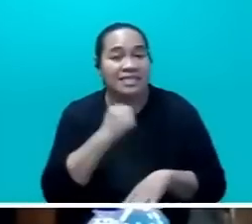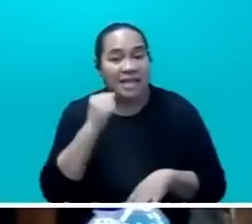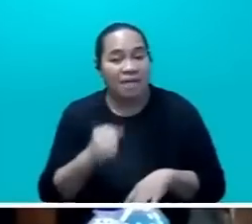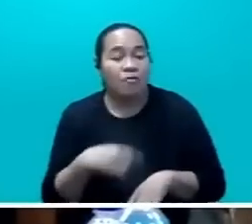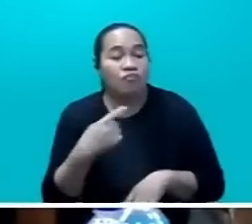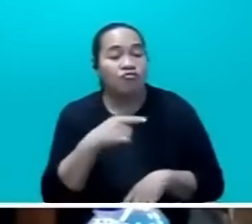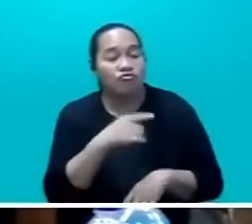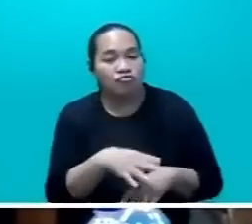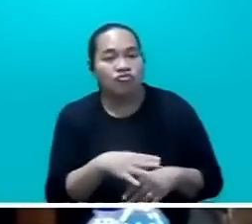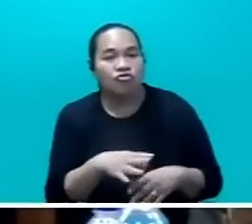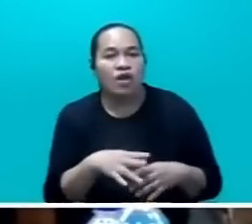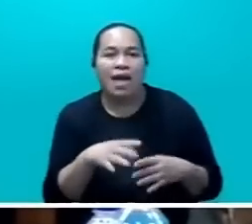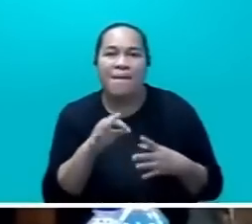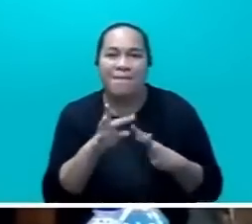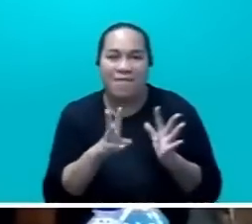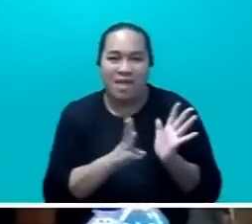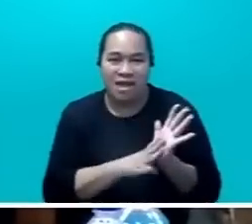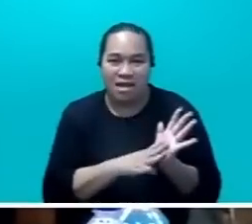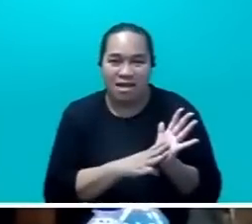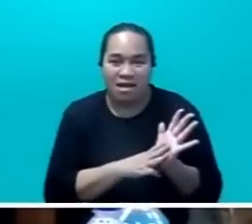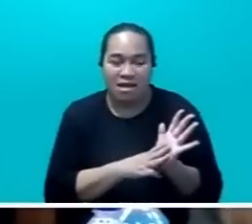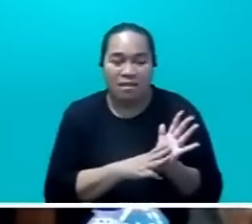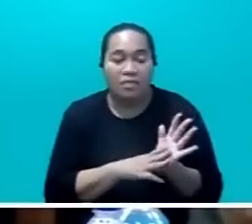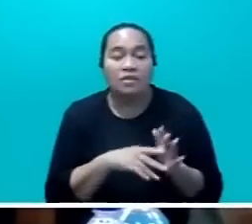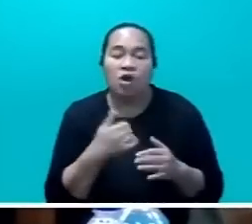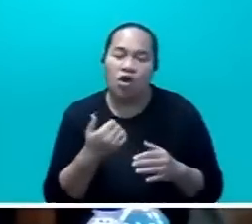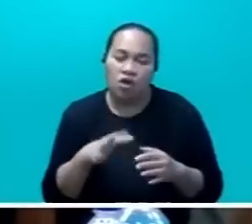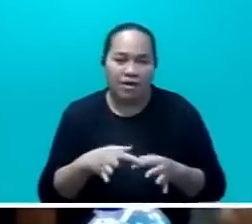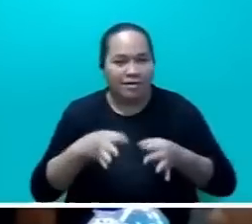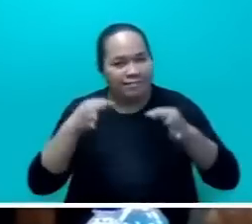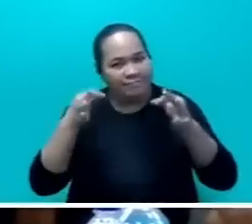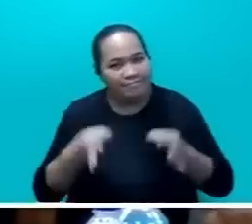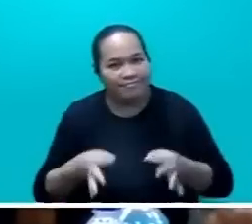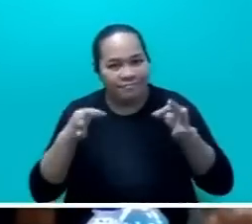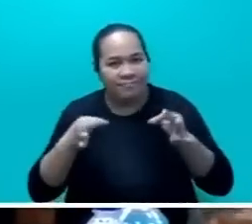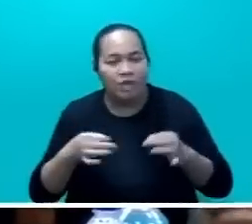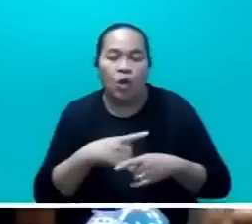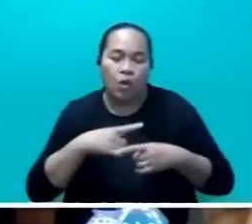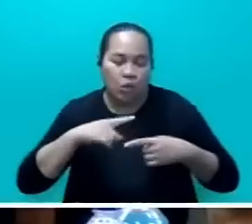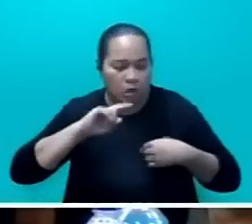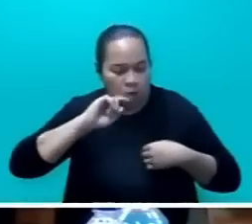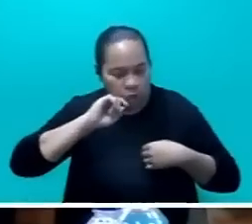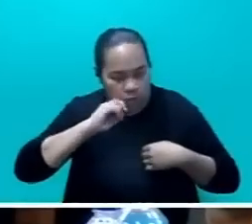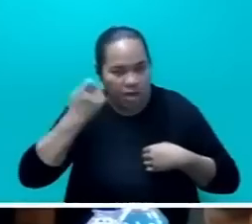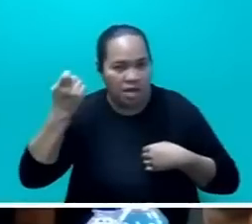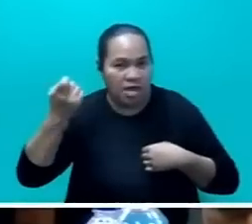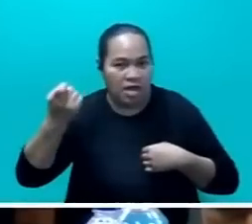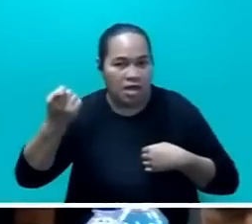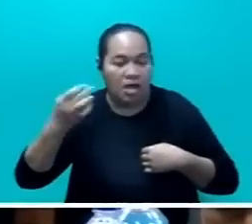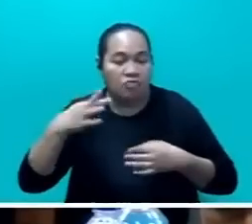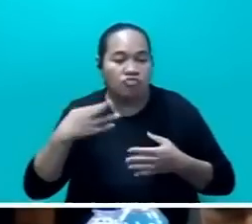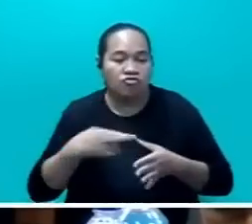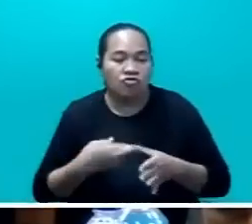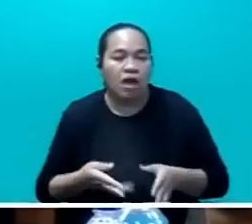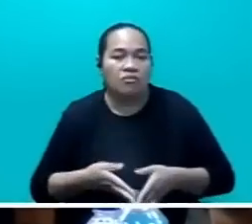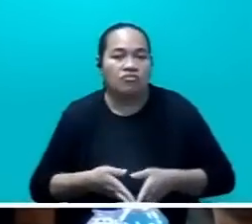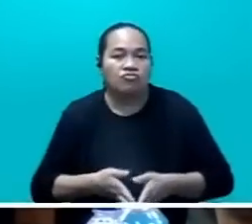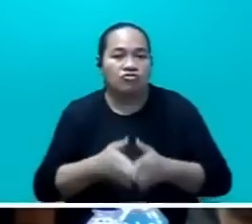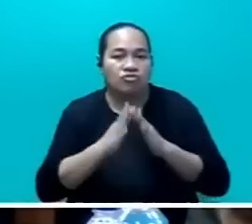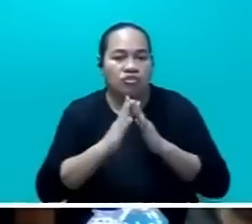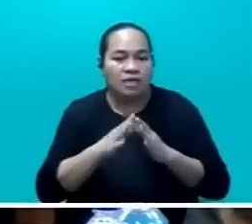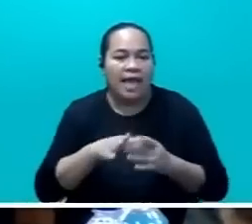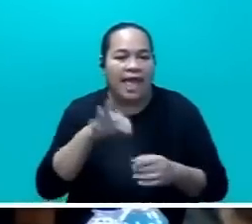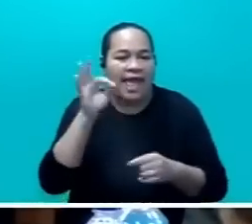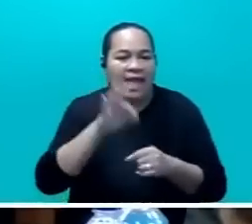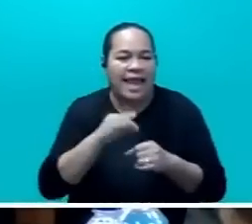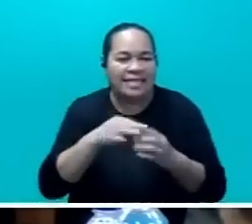the Honourable Prime Minister has already made the decision that we are going to restore elected